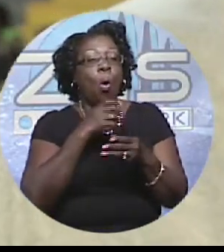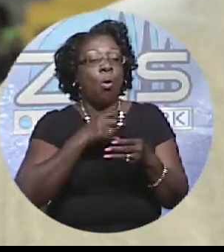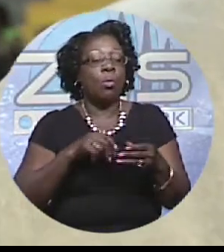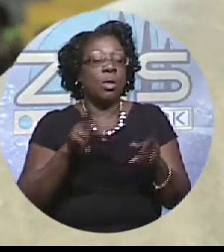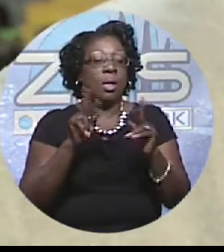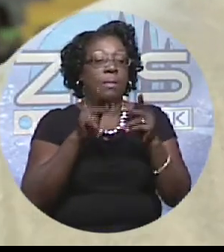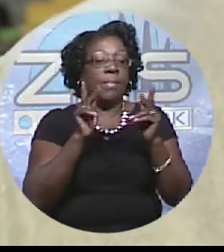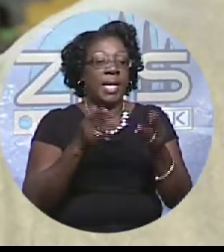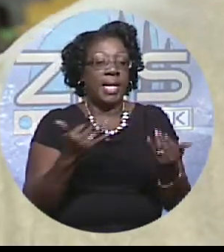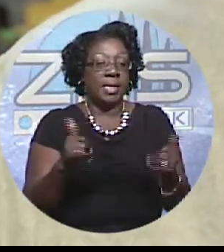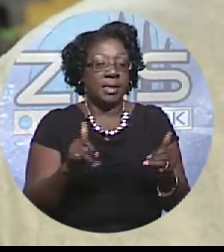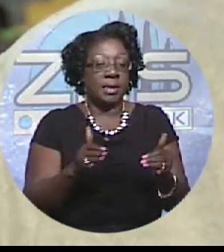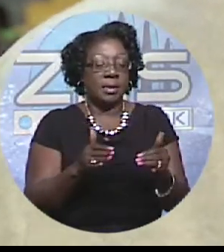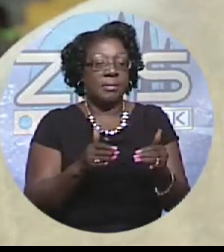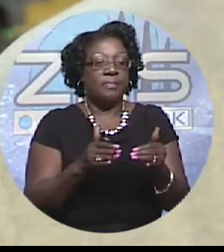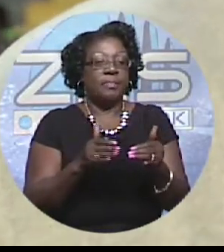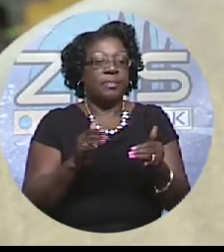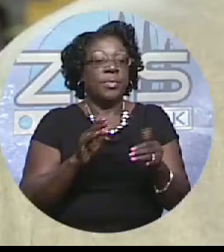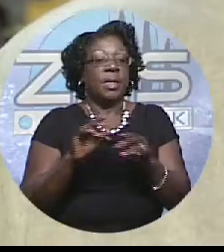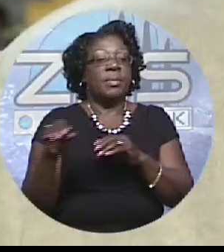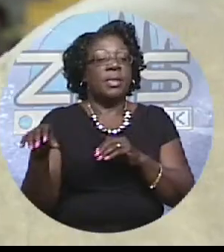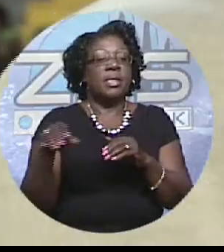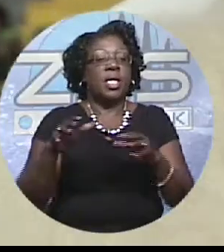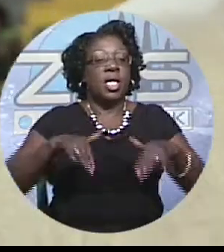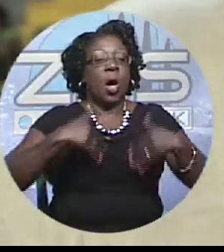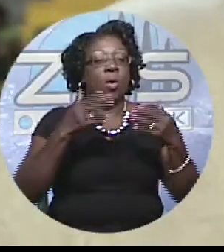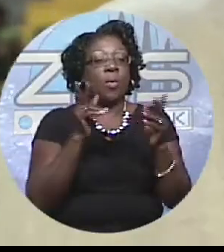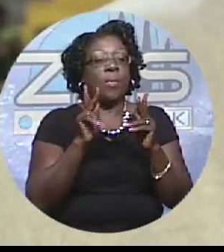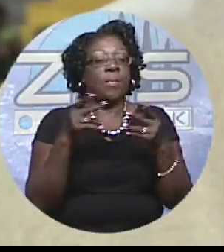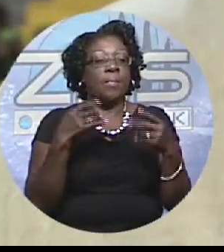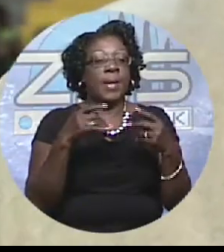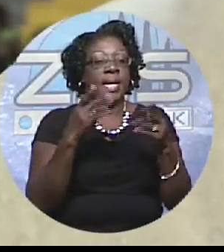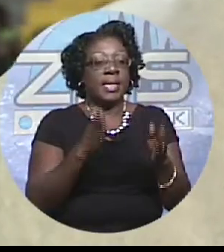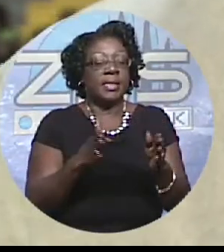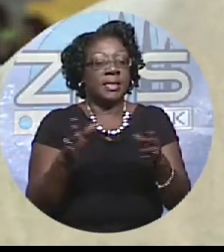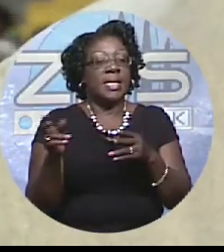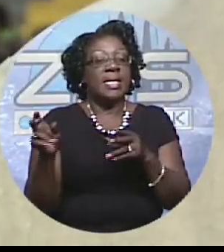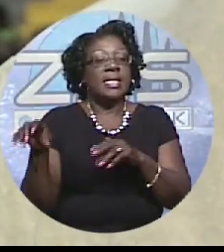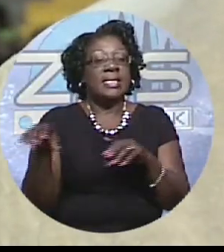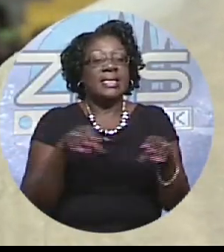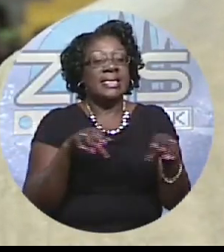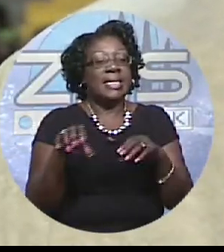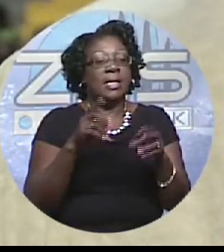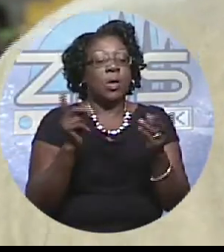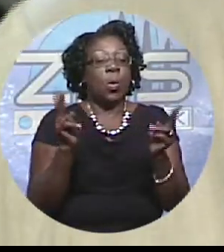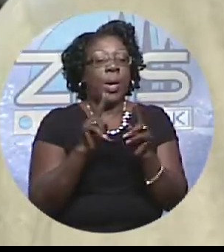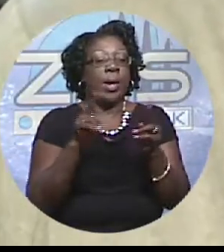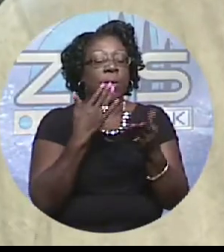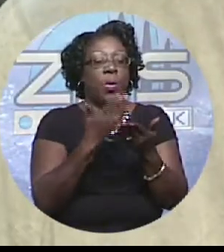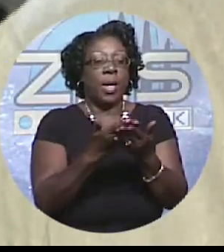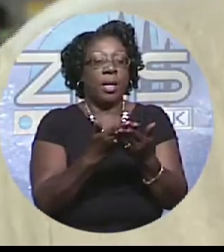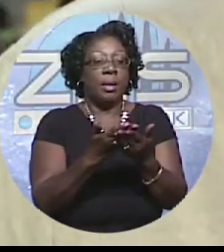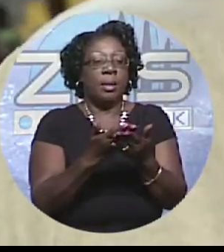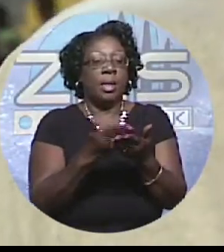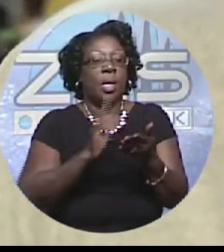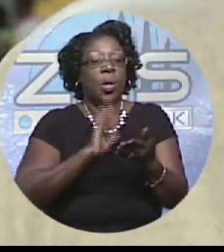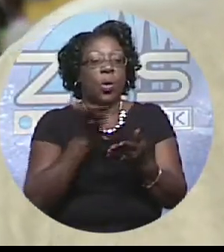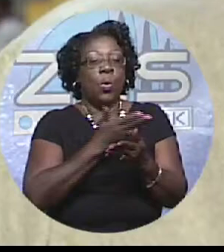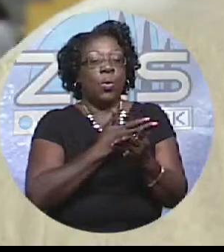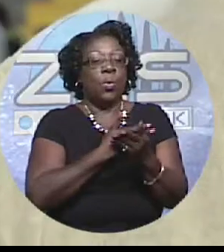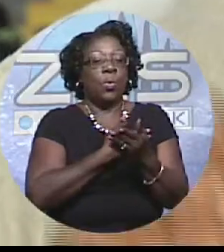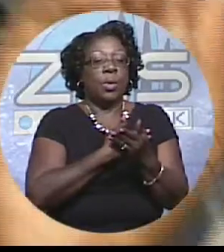able to travel. But I thought they did quite well. Under 17 is always going to be at a disadvantage if we don't learn how to